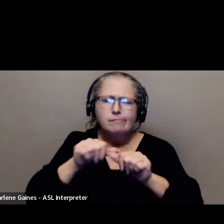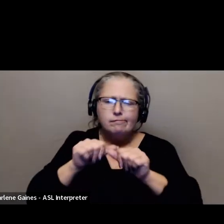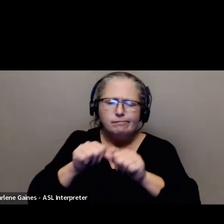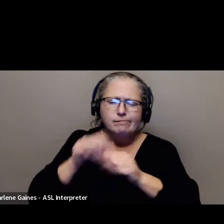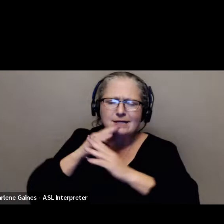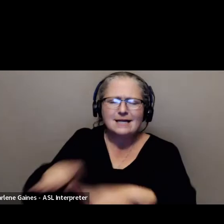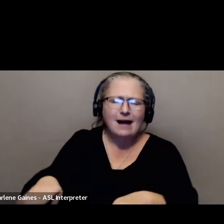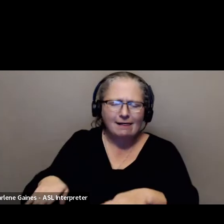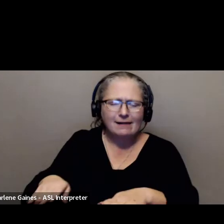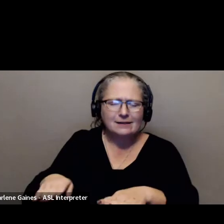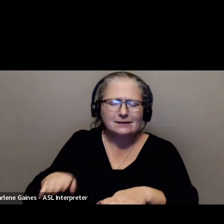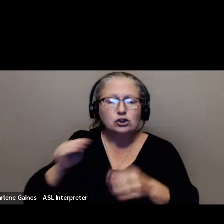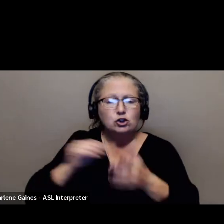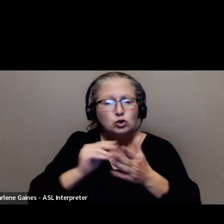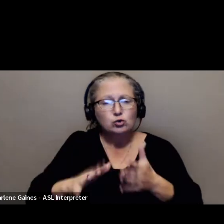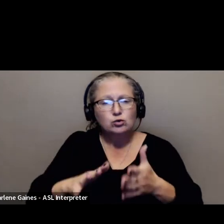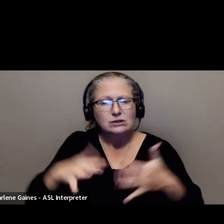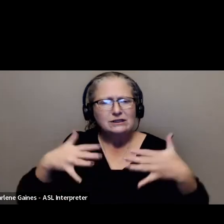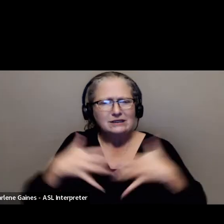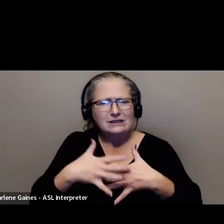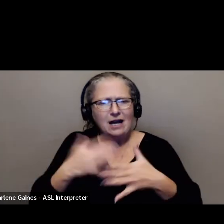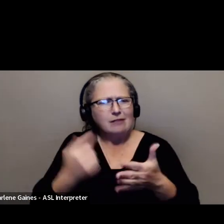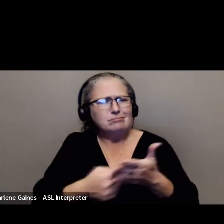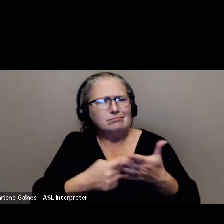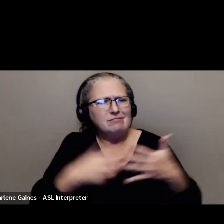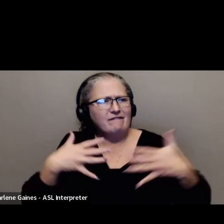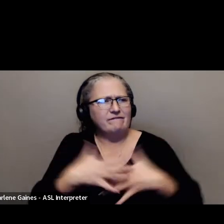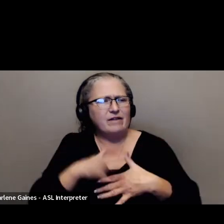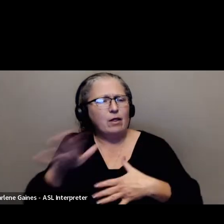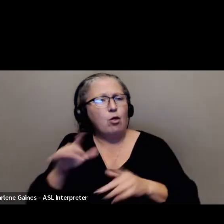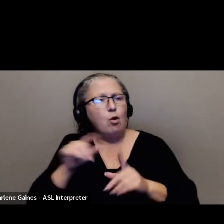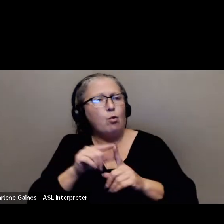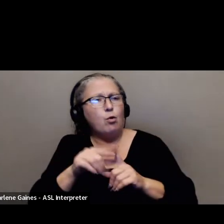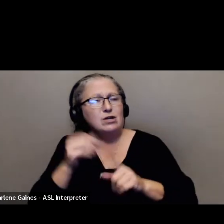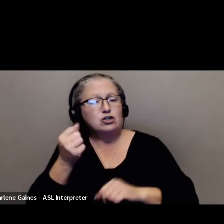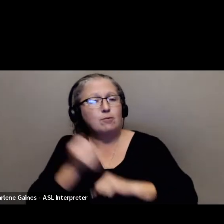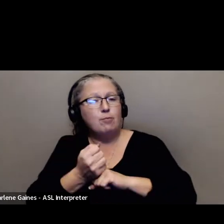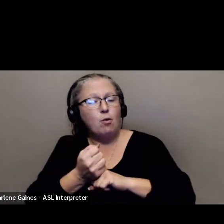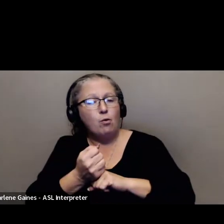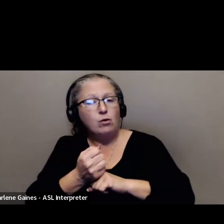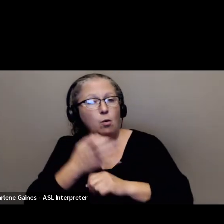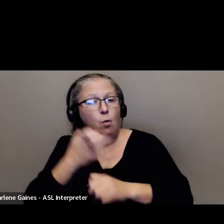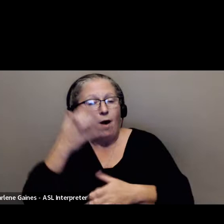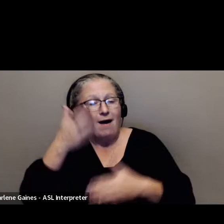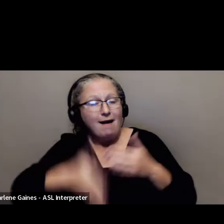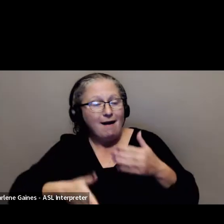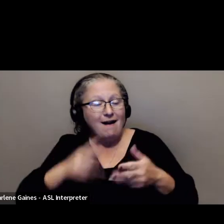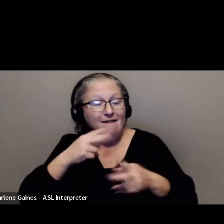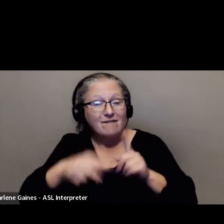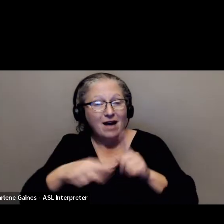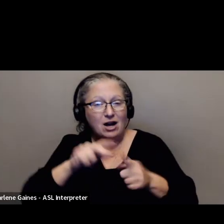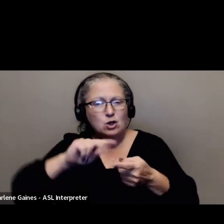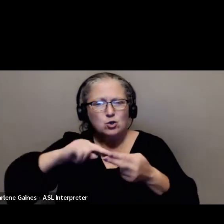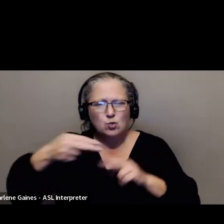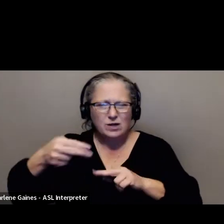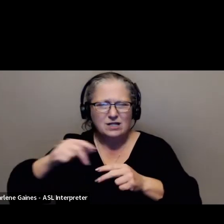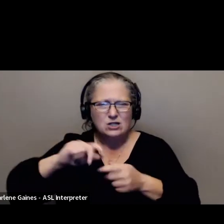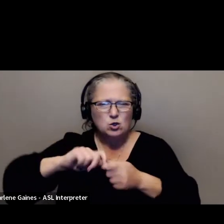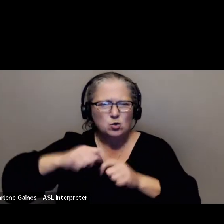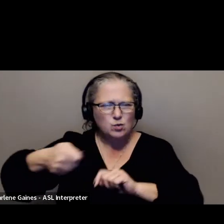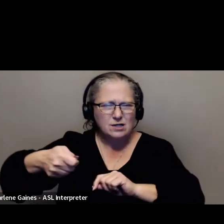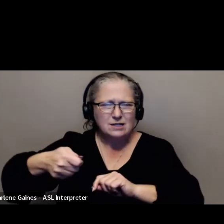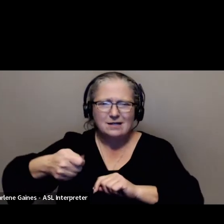Our students are scared to dialogue for fear that their words in support of an end to violence are twisted into something they are